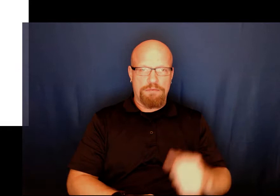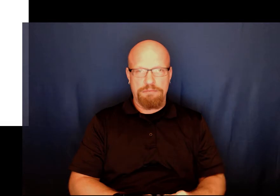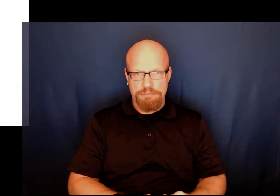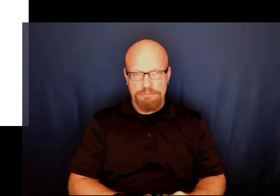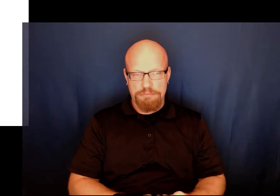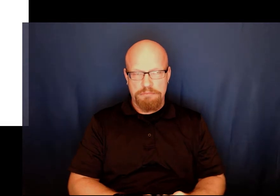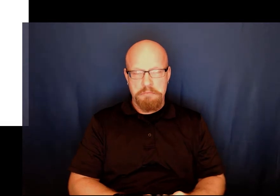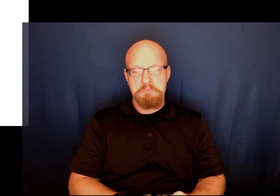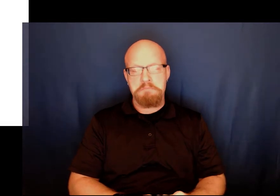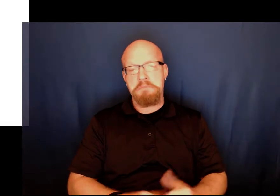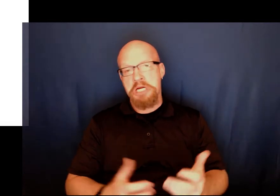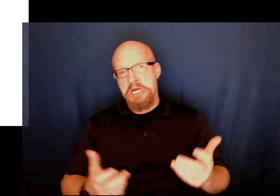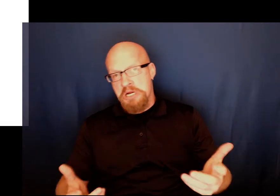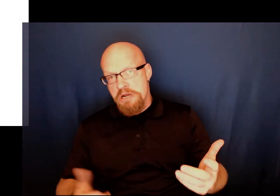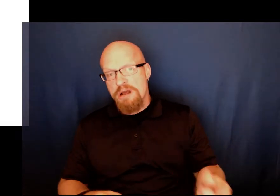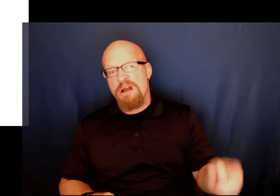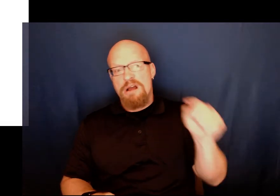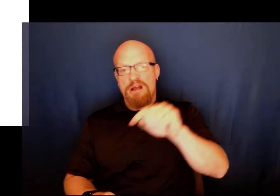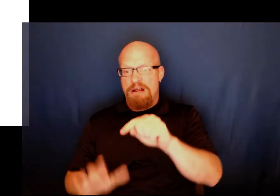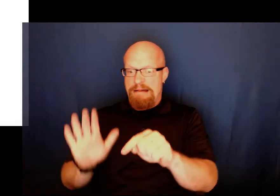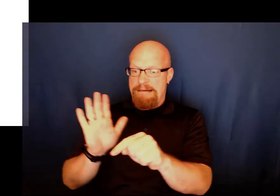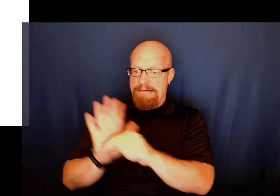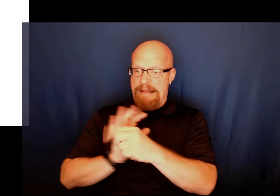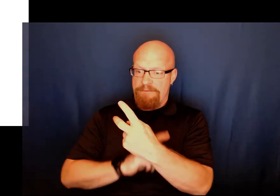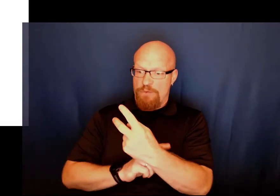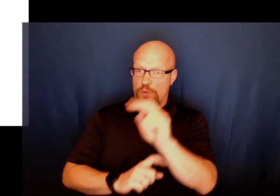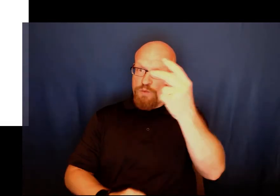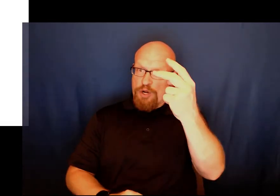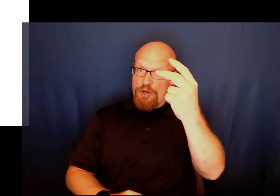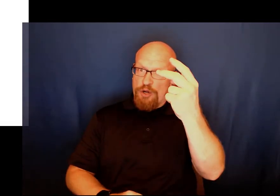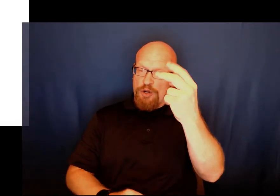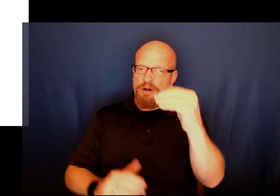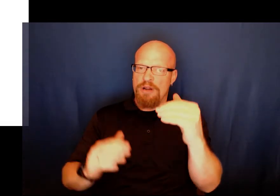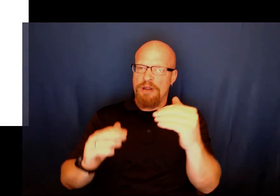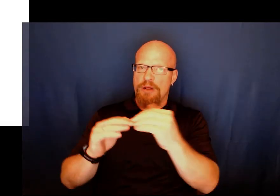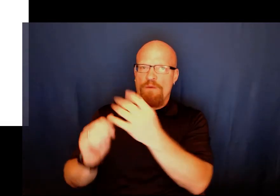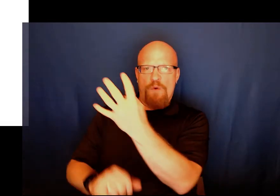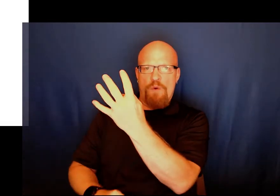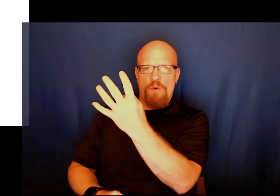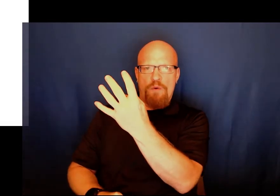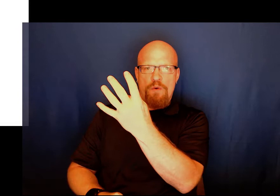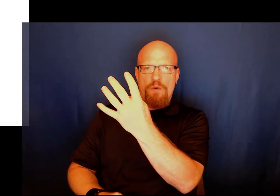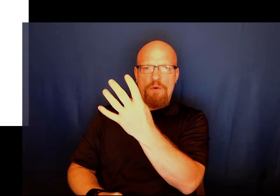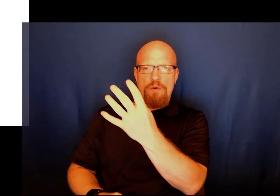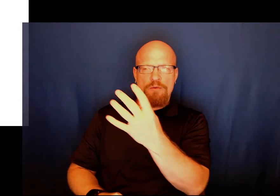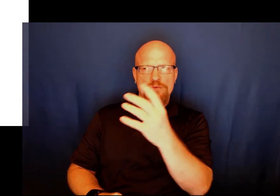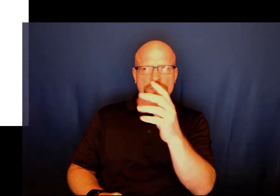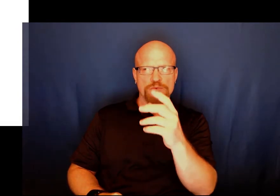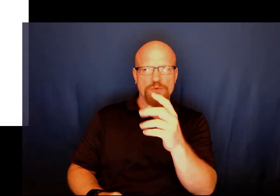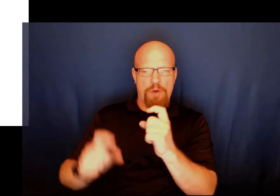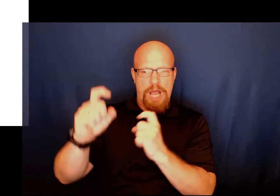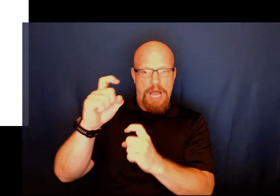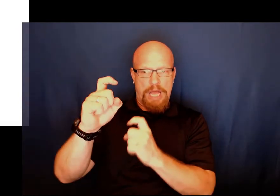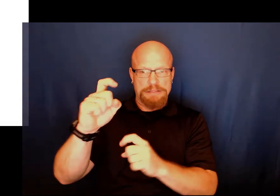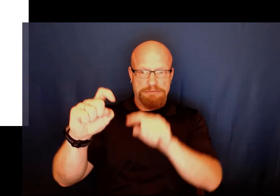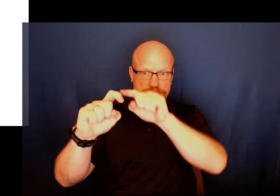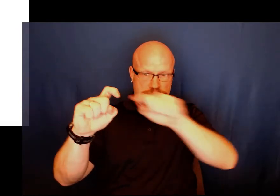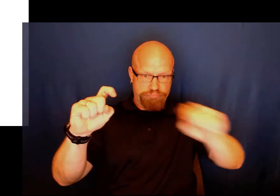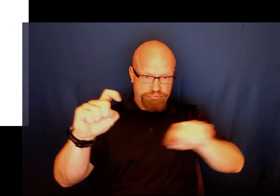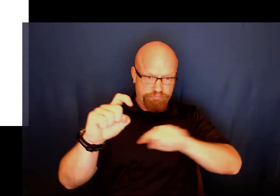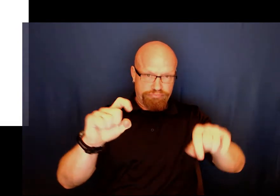y equals 4. Or, if x equals negative 2 and that's squared, that y equals 4 again.